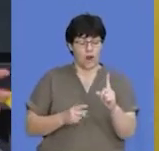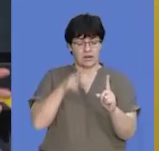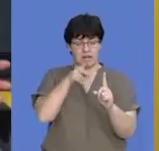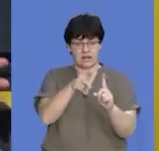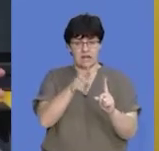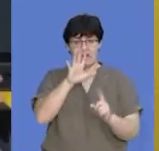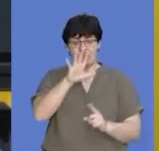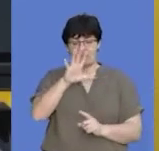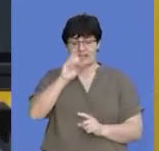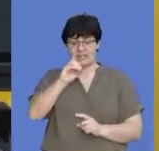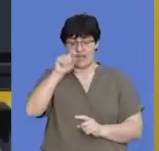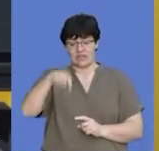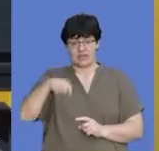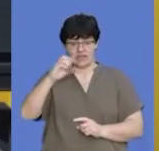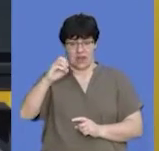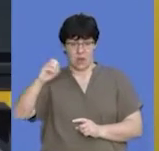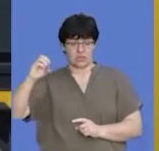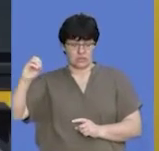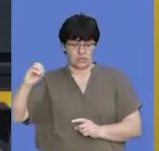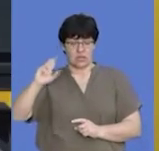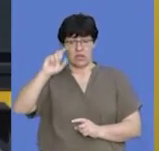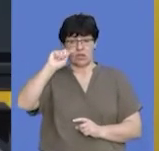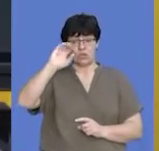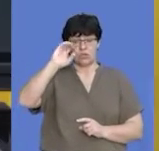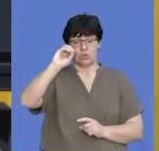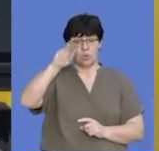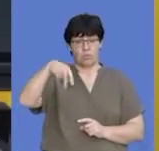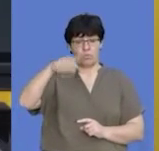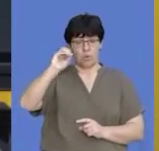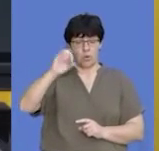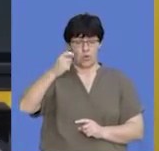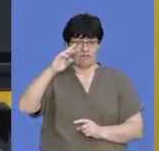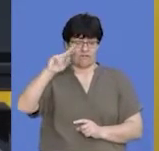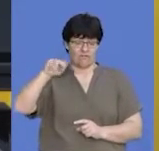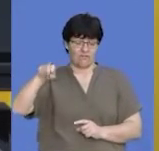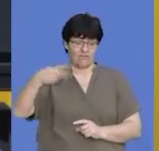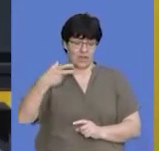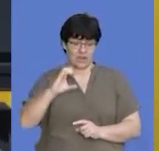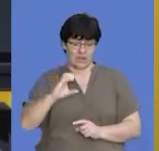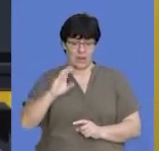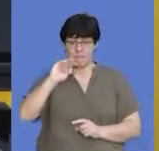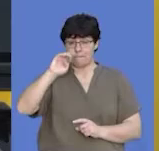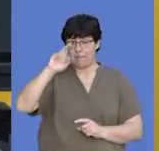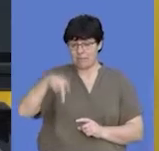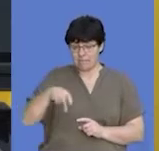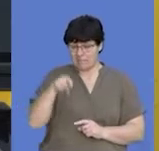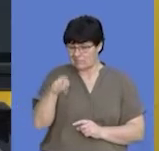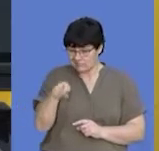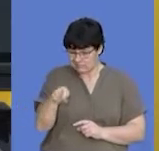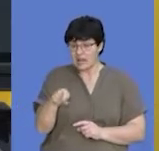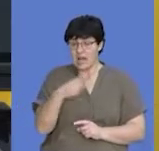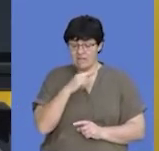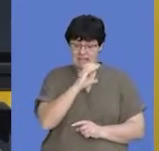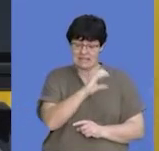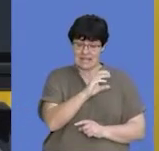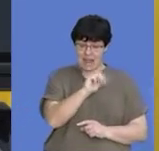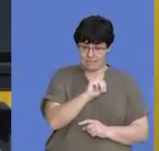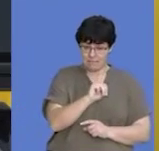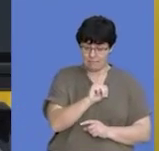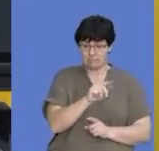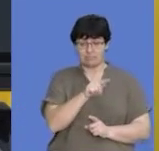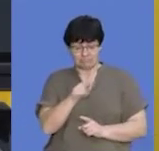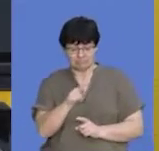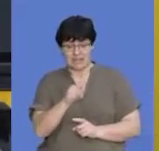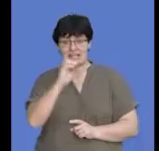1:50,000 topographic maps, the scale that we use when we measure on a map in centimeters is